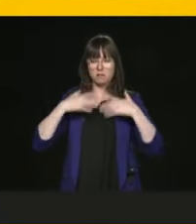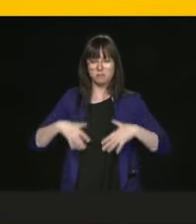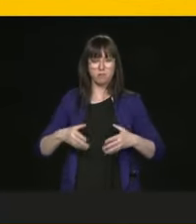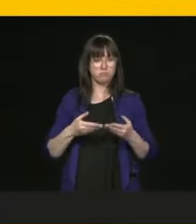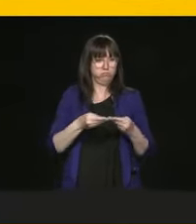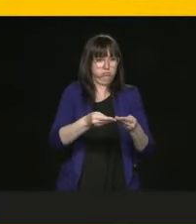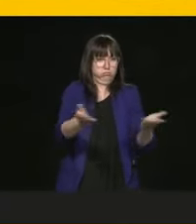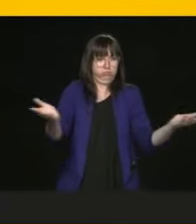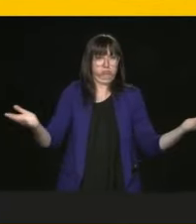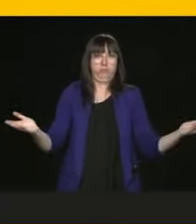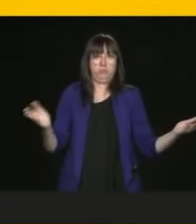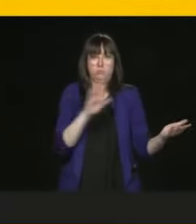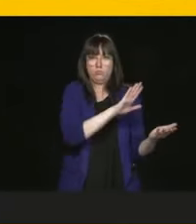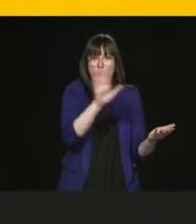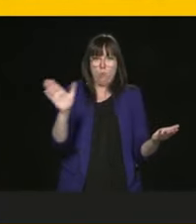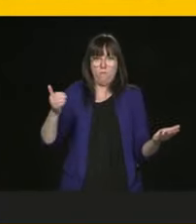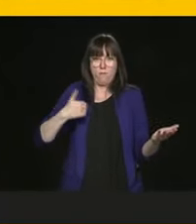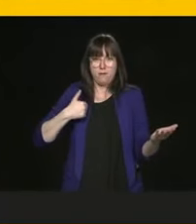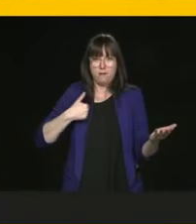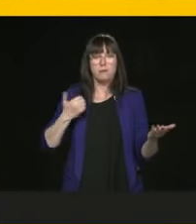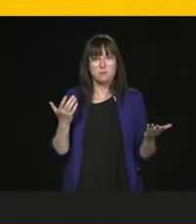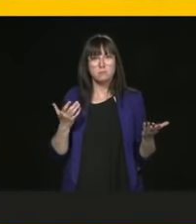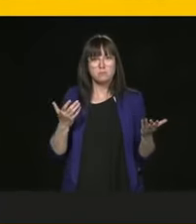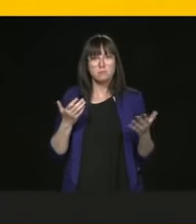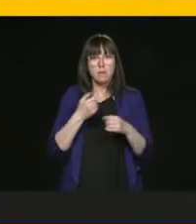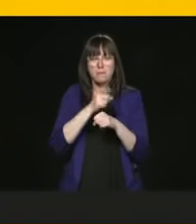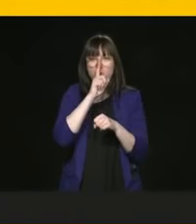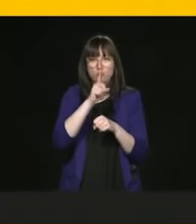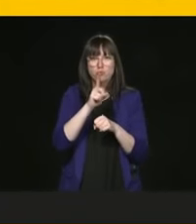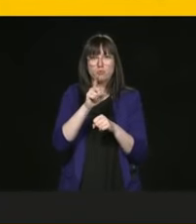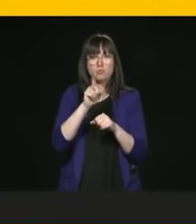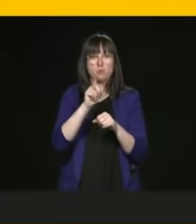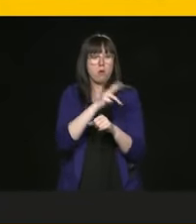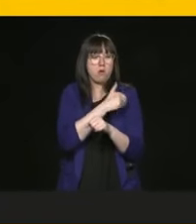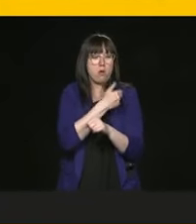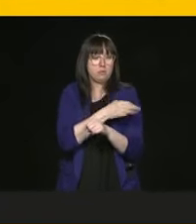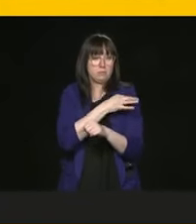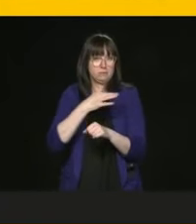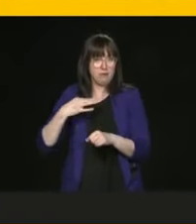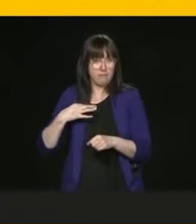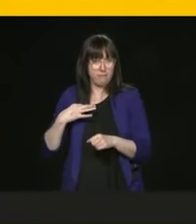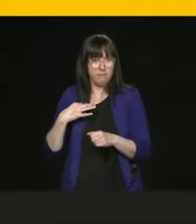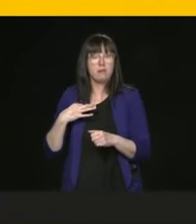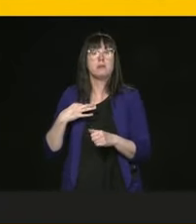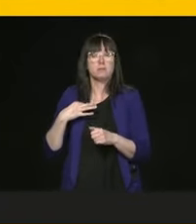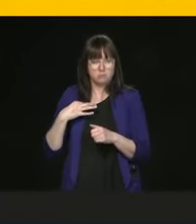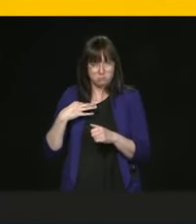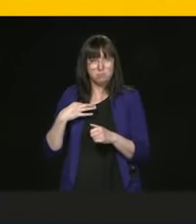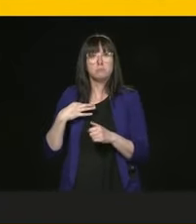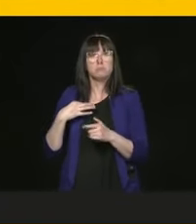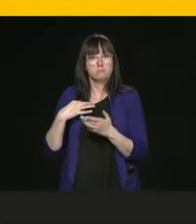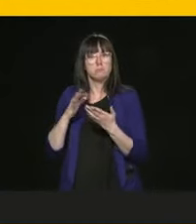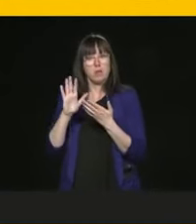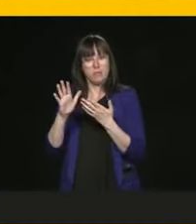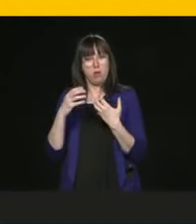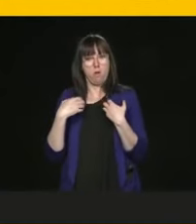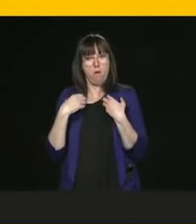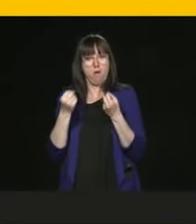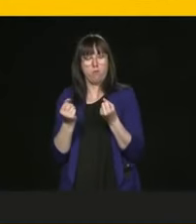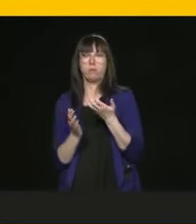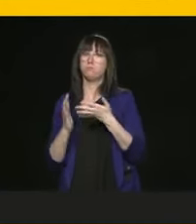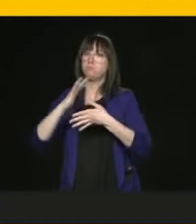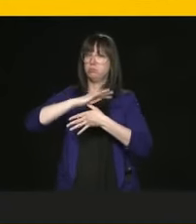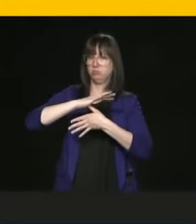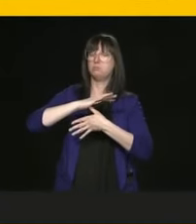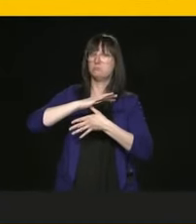necessary equipment to ensure that our frontline workers who are putting their lives